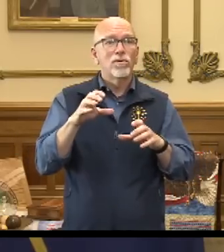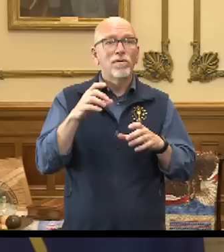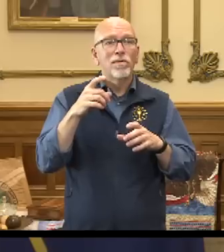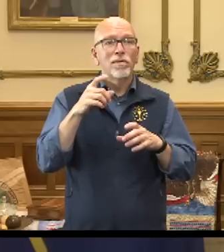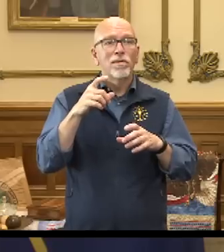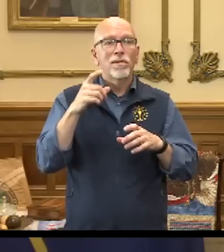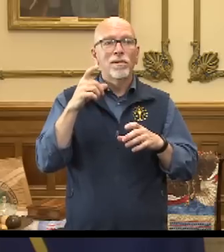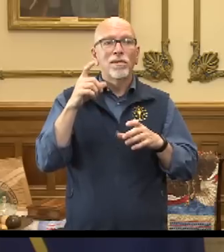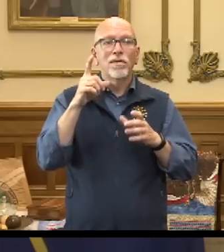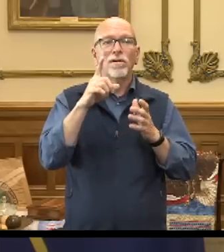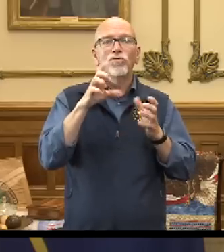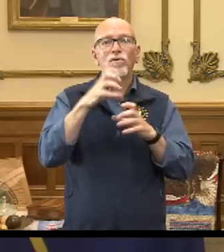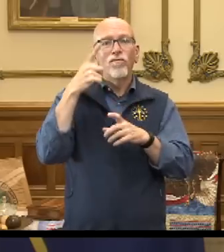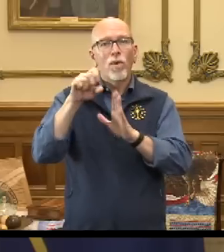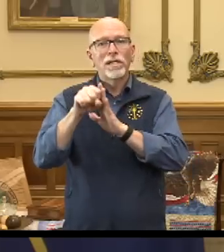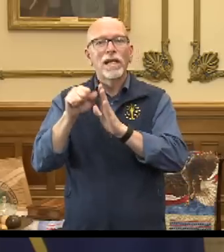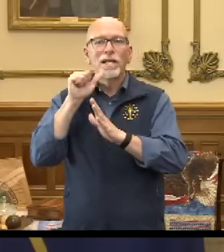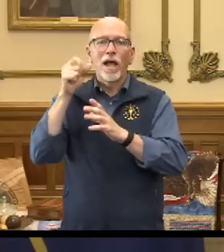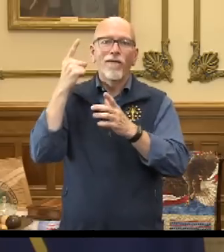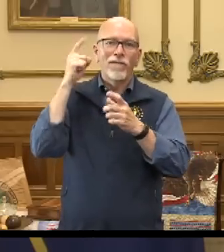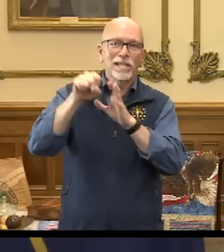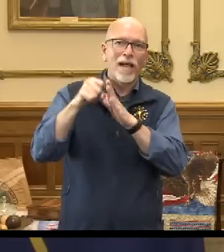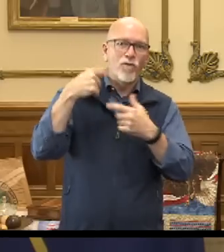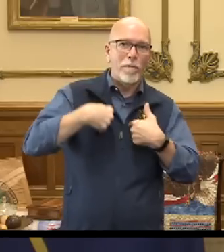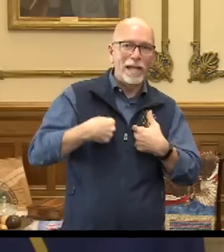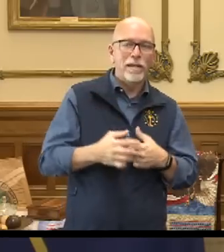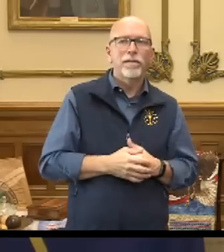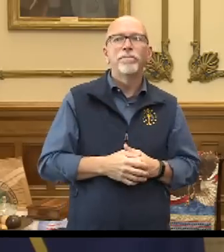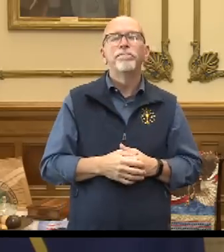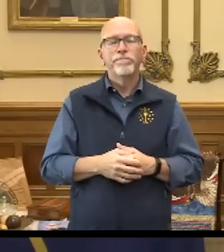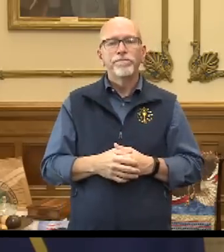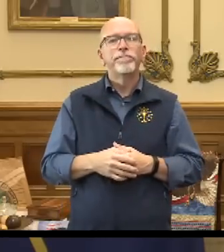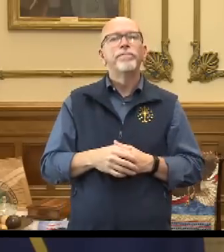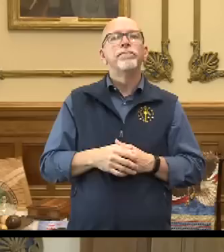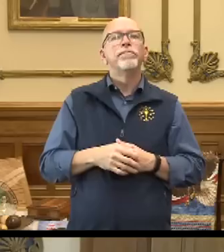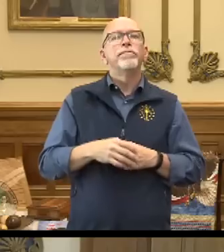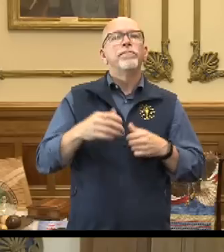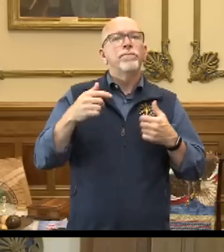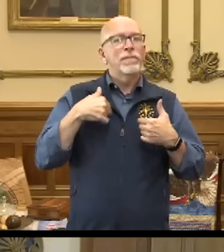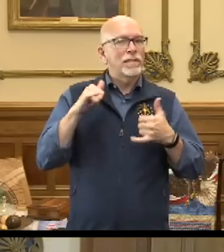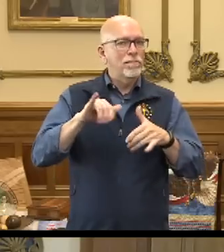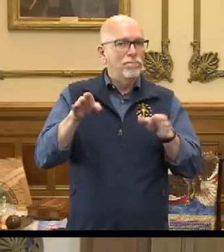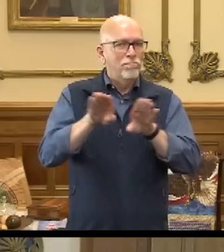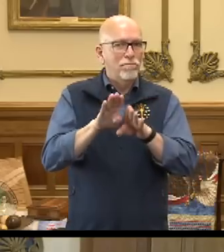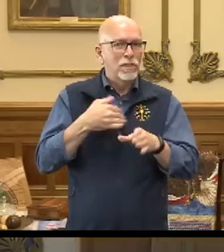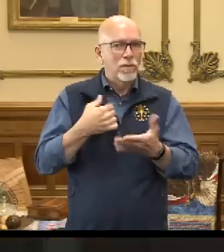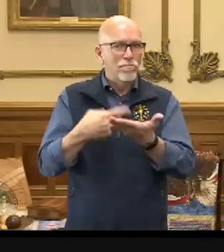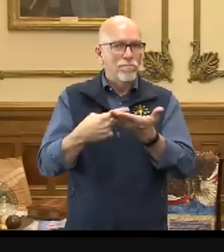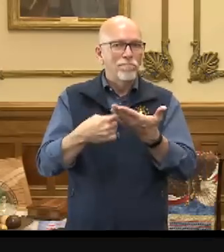necessarily a state for me. Thank you for joining us. That concludes today's briefing.